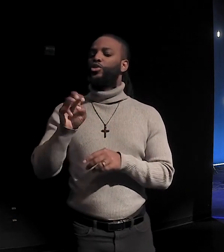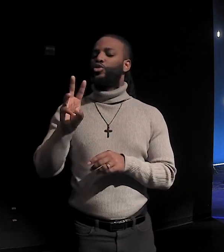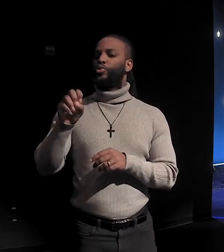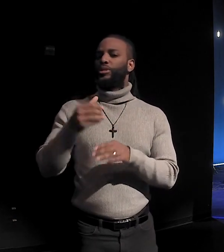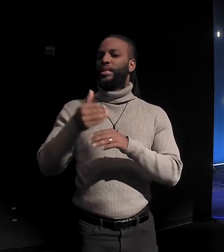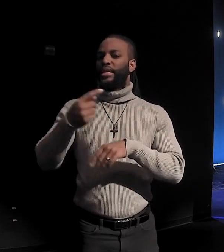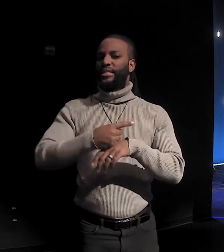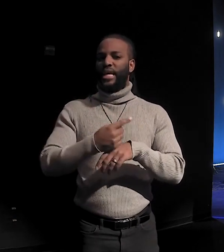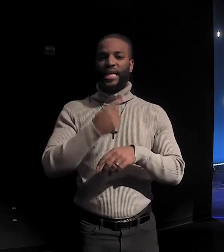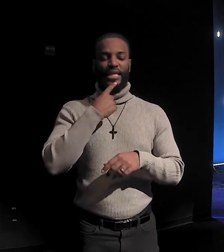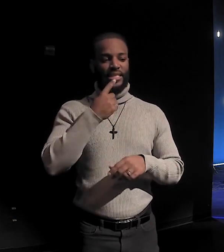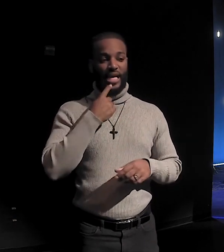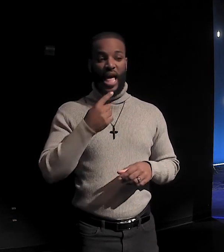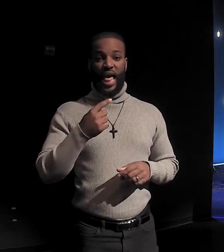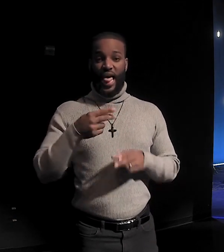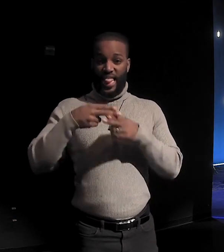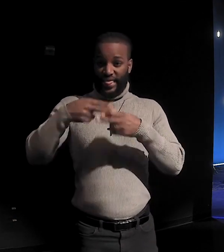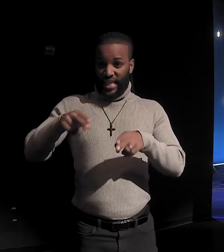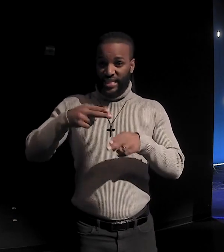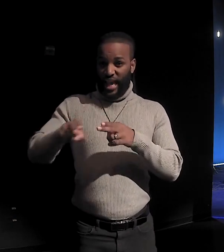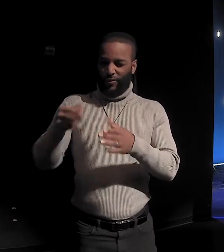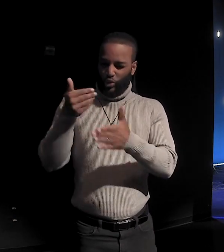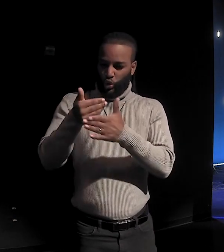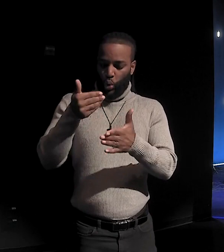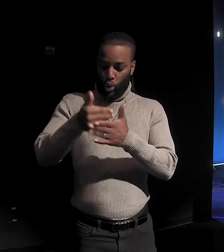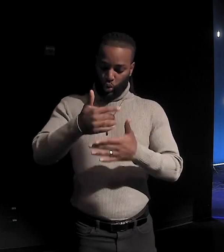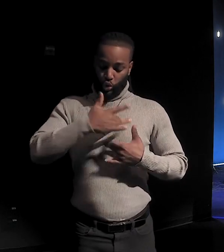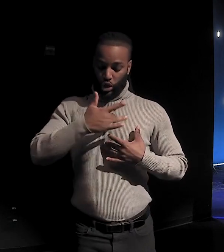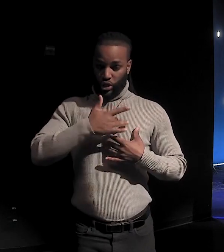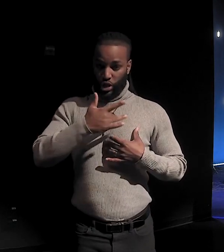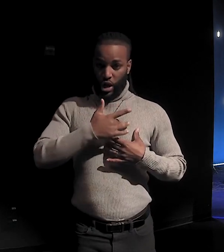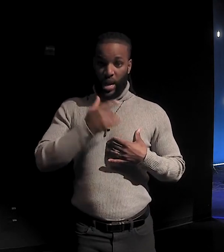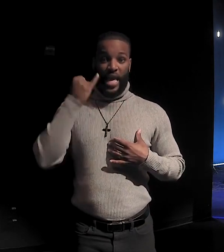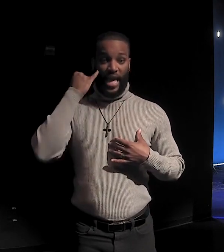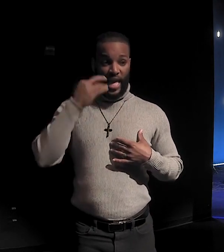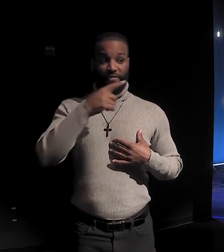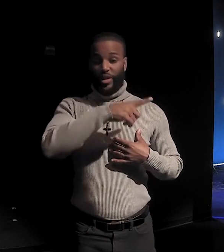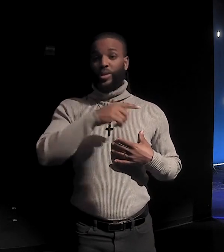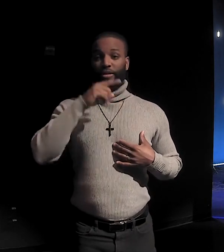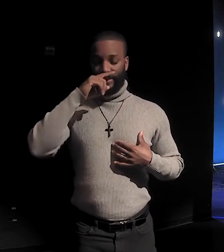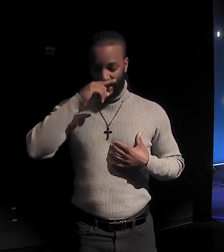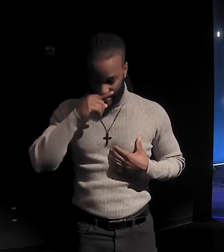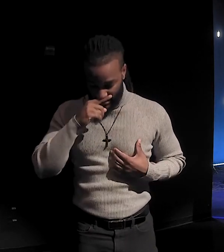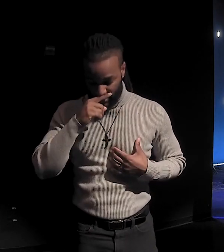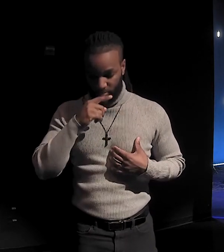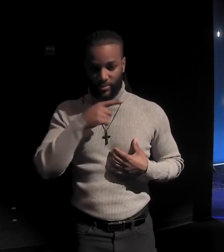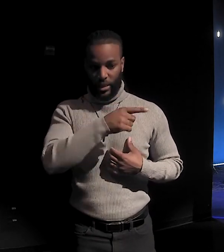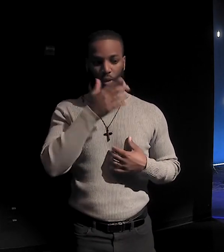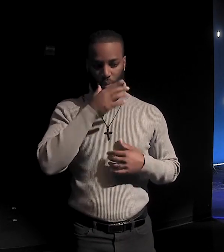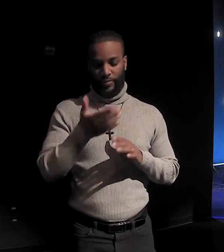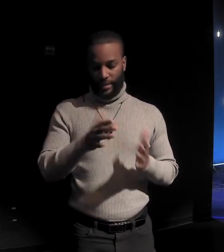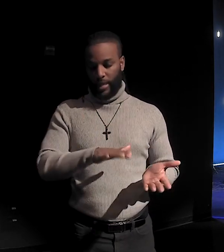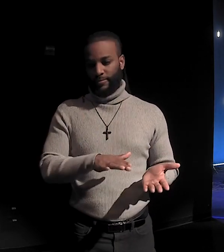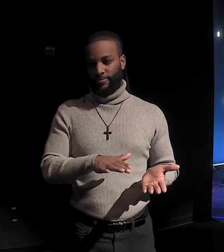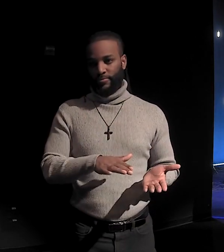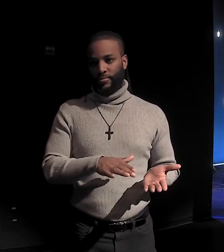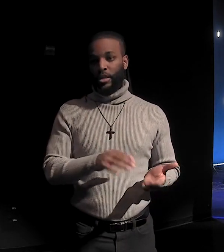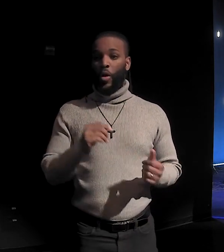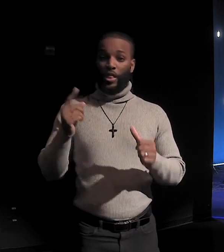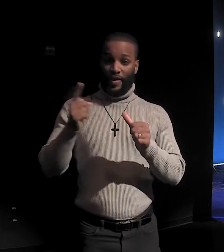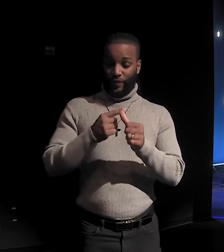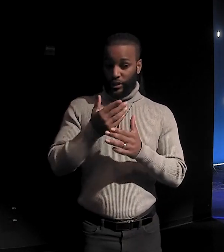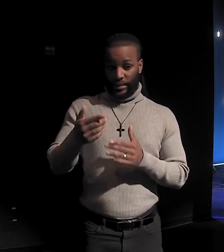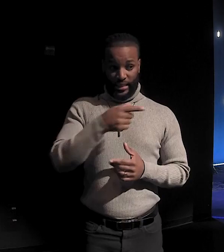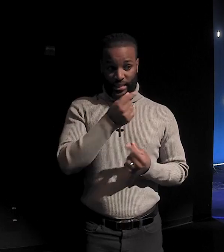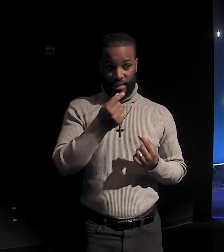said that the knife point came so close to his aorta, if he had sneezed, he would have died. And one of the first things he